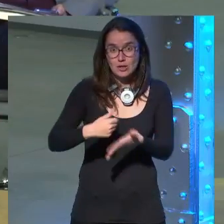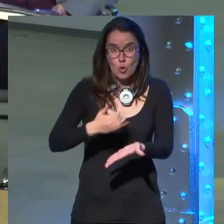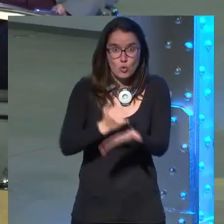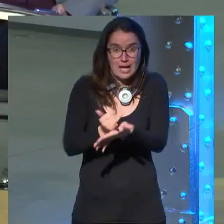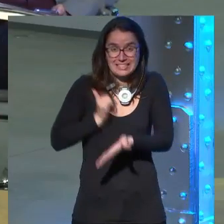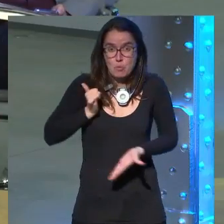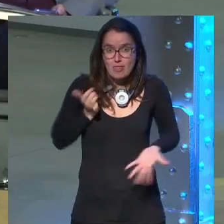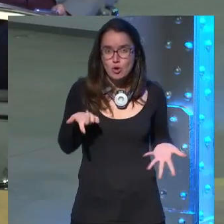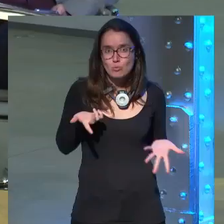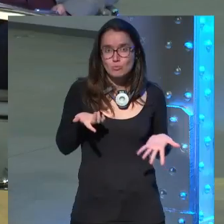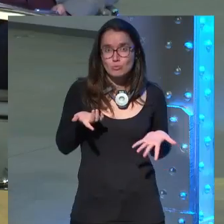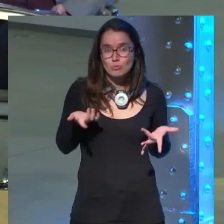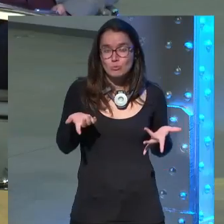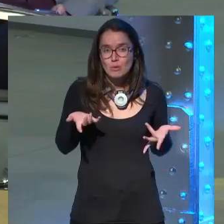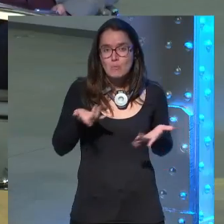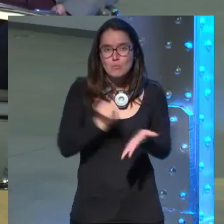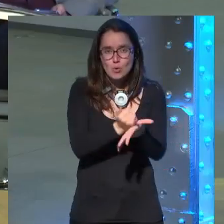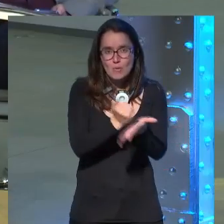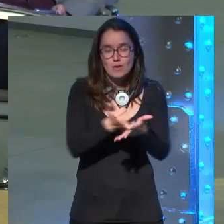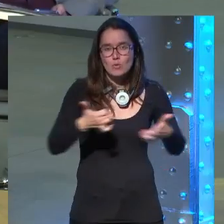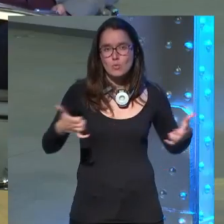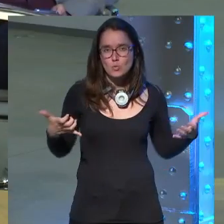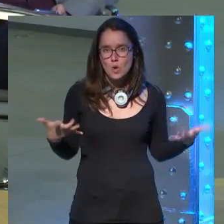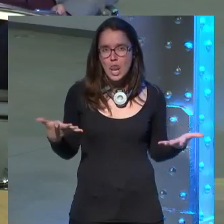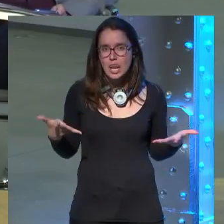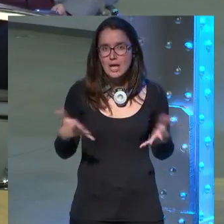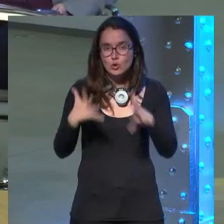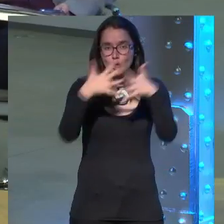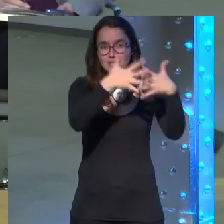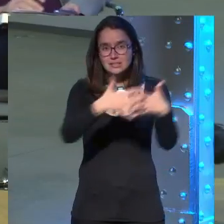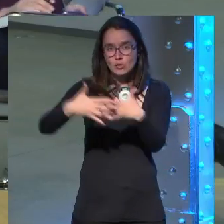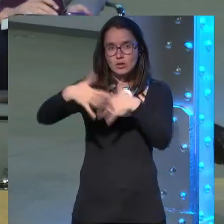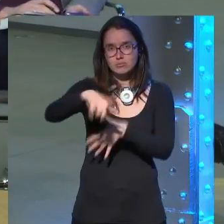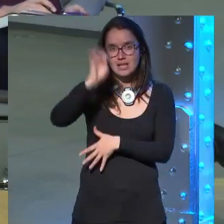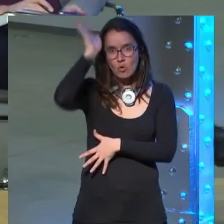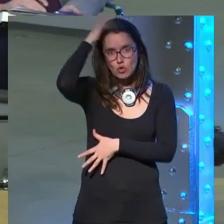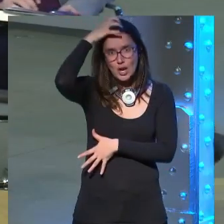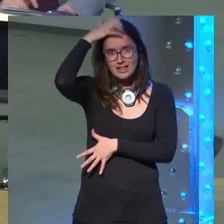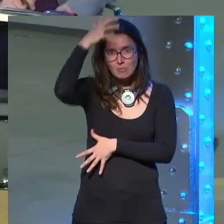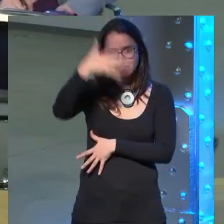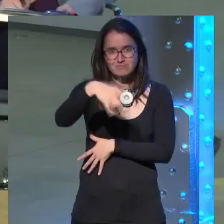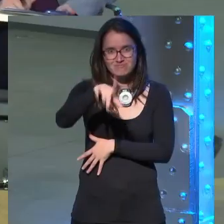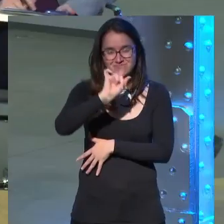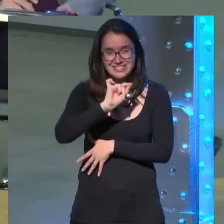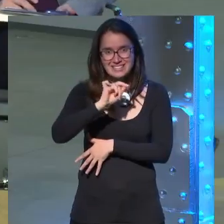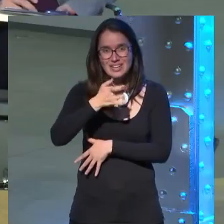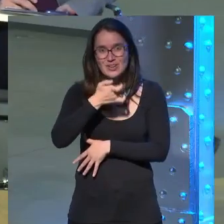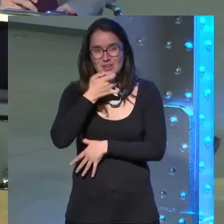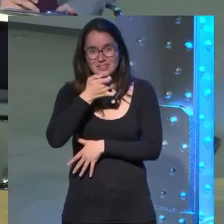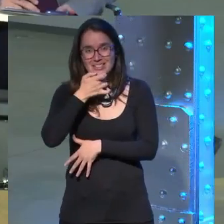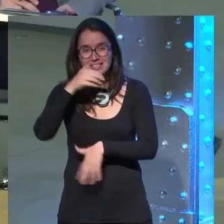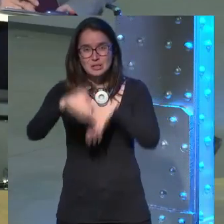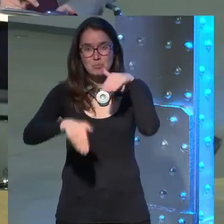The proof is that the Americans elected Donald Trump and the British voted for Brexit.